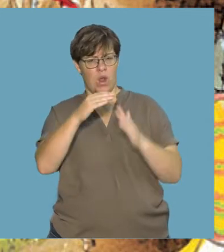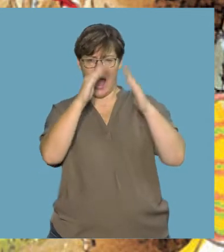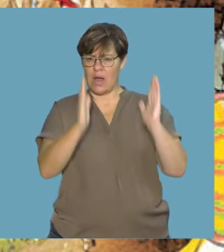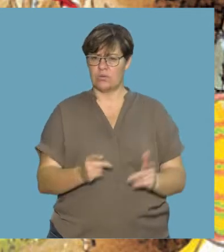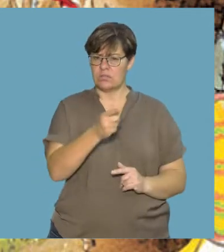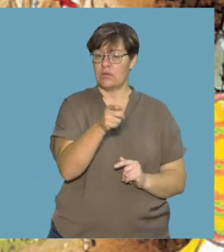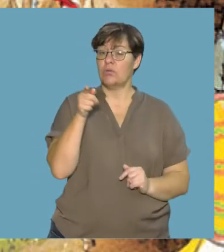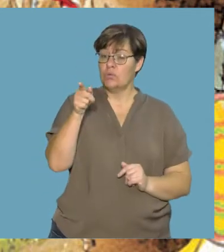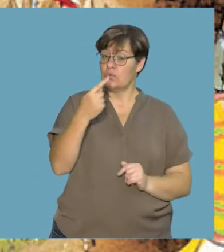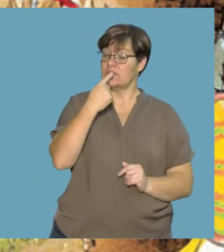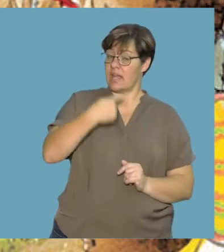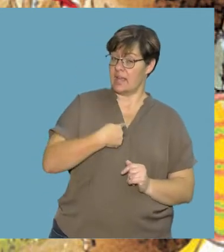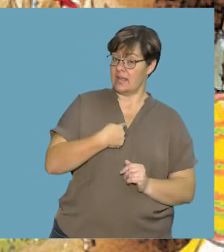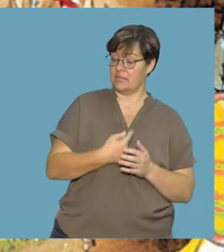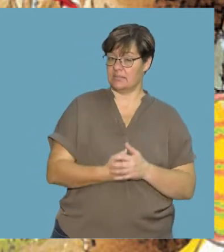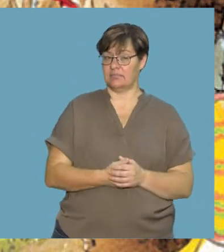say,